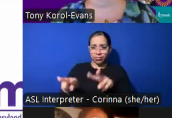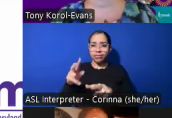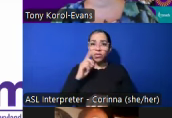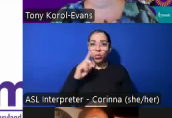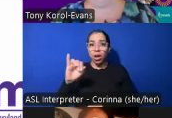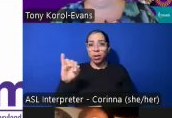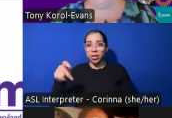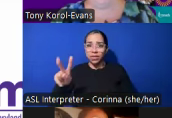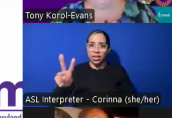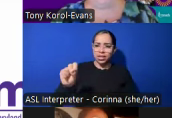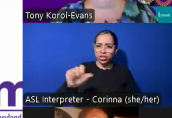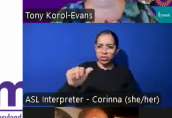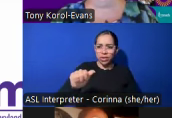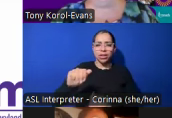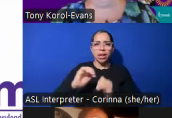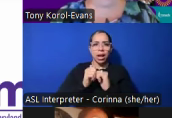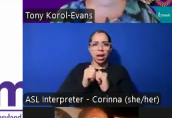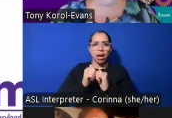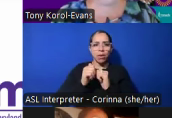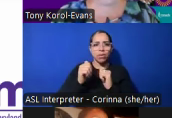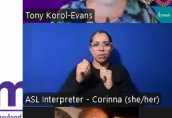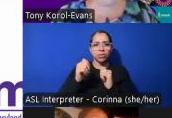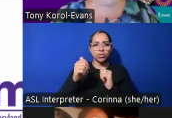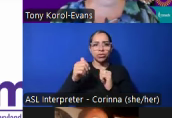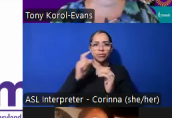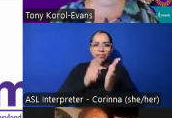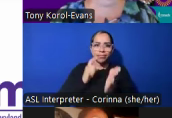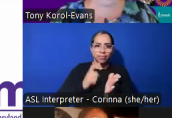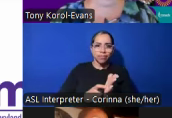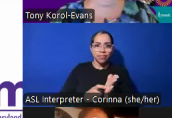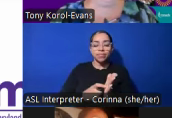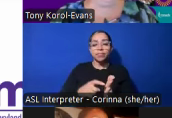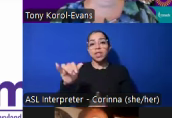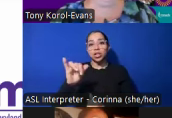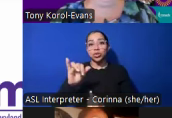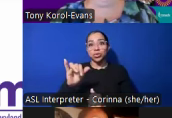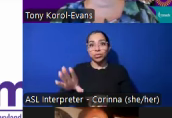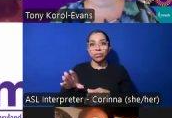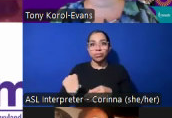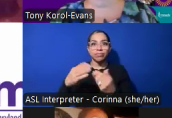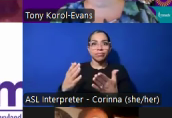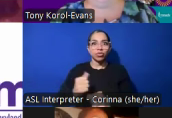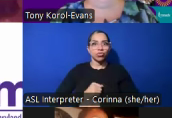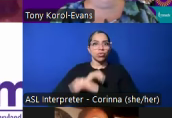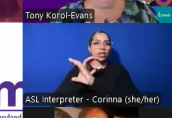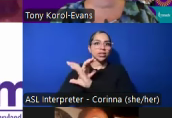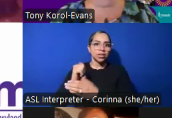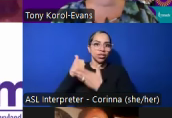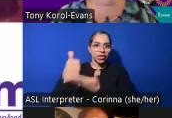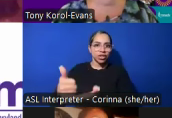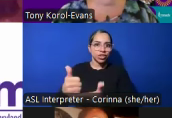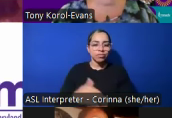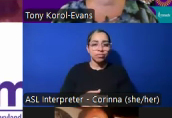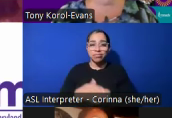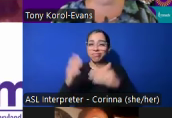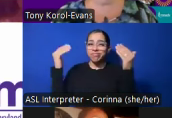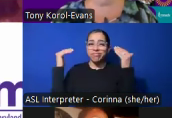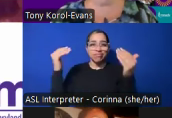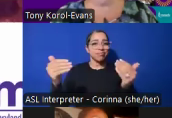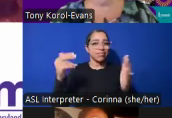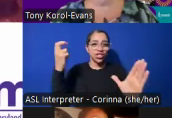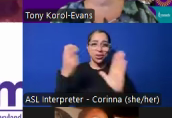and providing crisis intervention. So we are going to go ahead and jump right on in